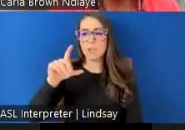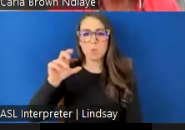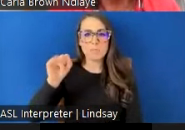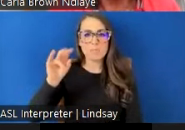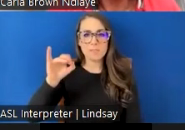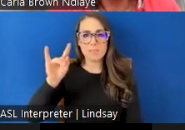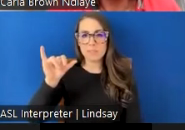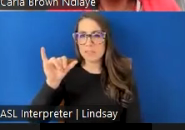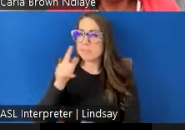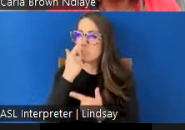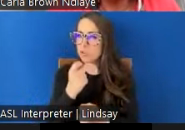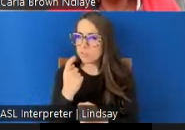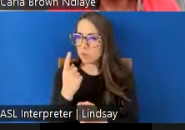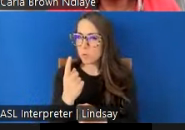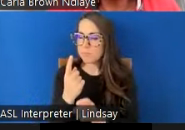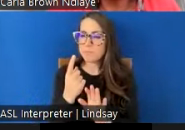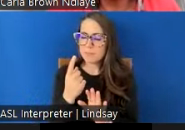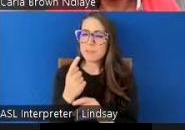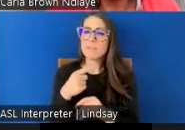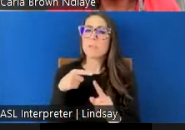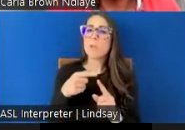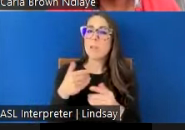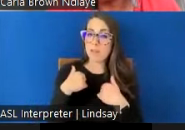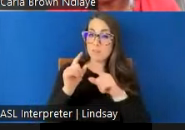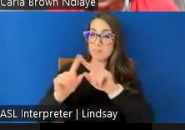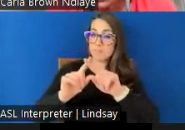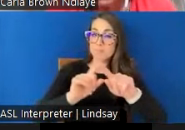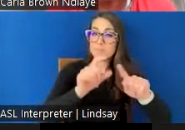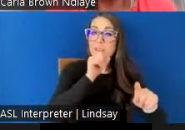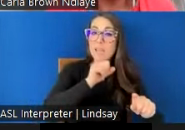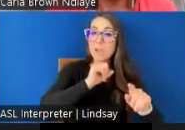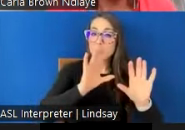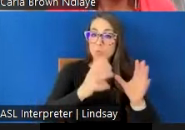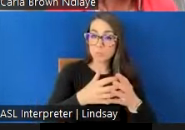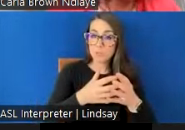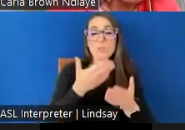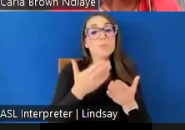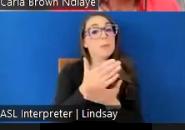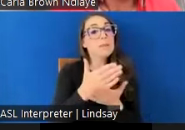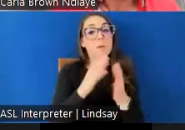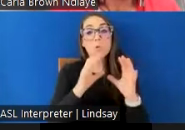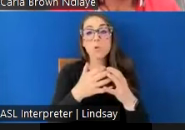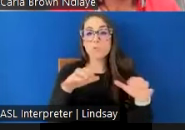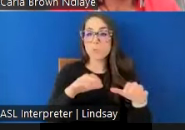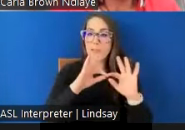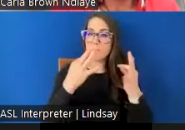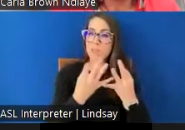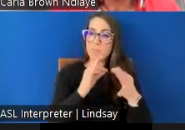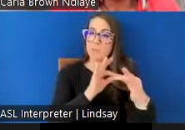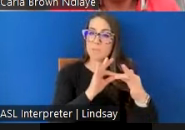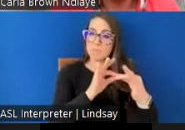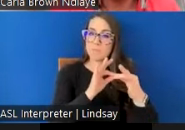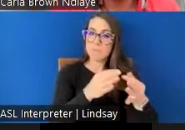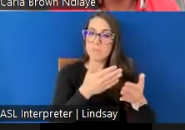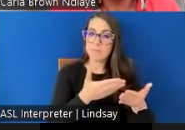example, but we have different age groups. So there may be certain groups that are doing things that are family oriented to give them a chance to know